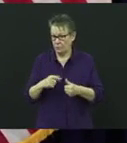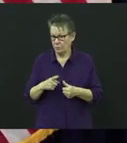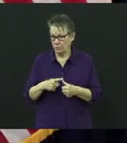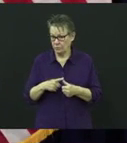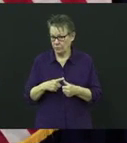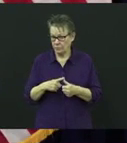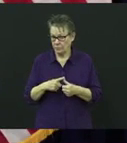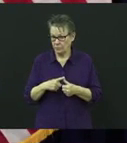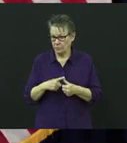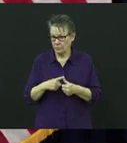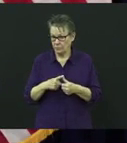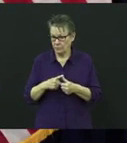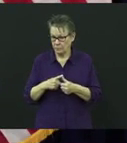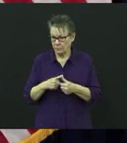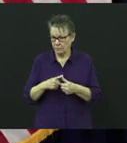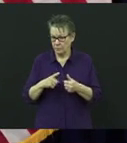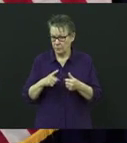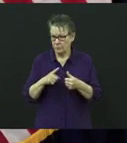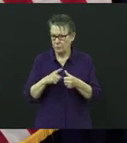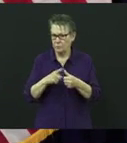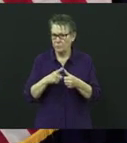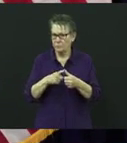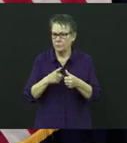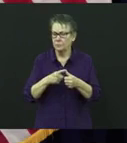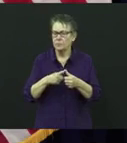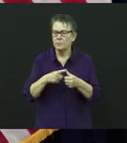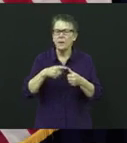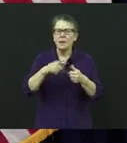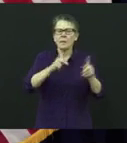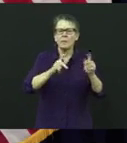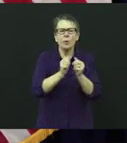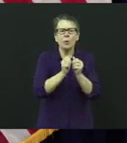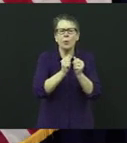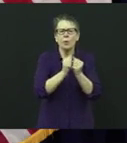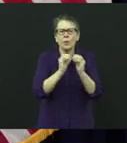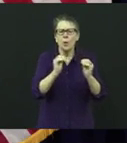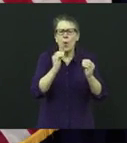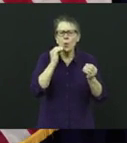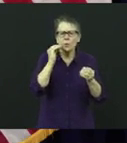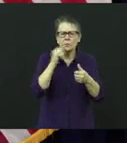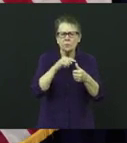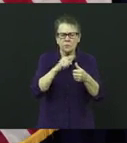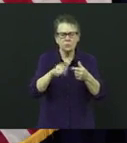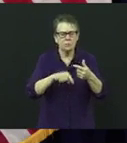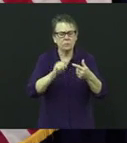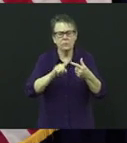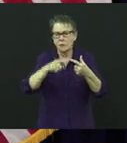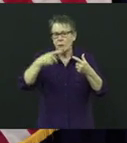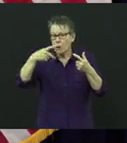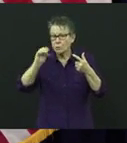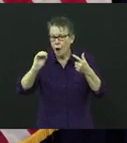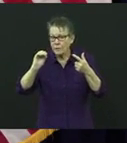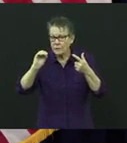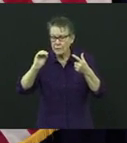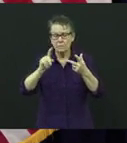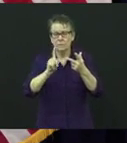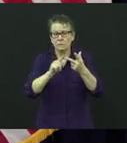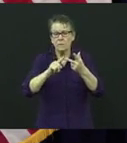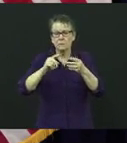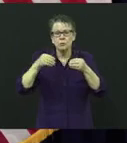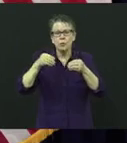are they considered essential? On the homeless issue, Jersey City came out this morning, started finding hotels for their